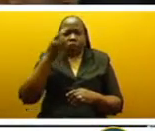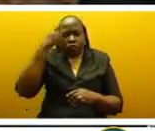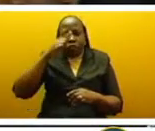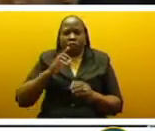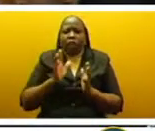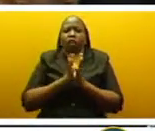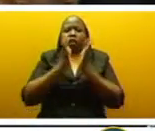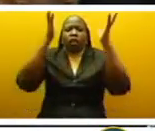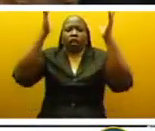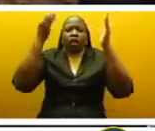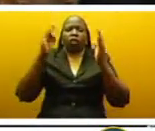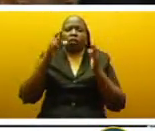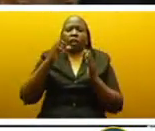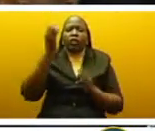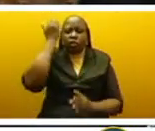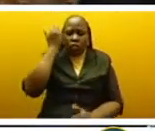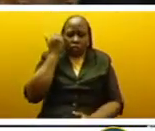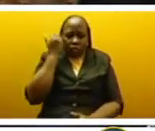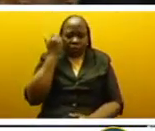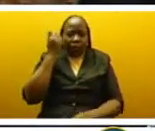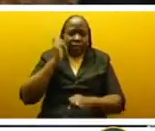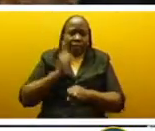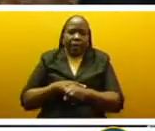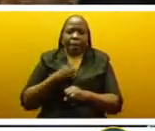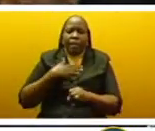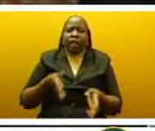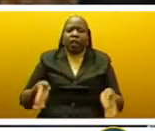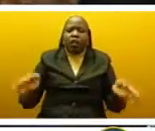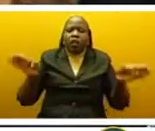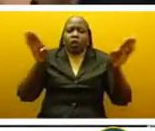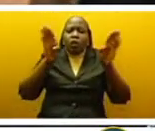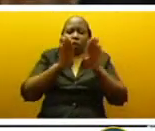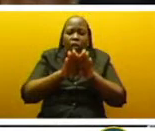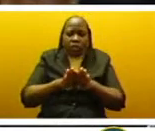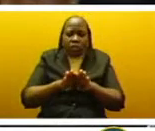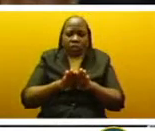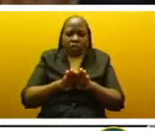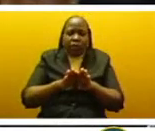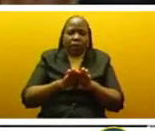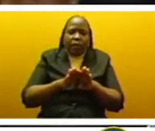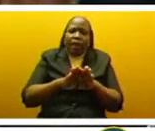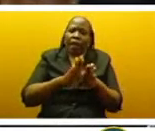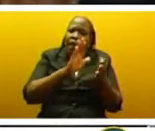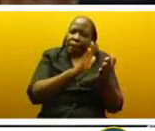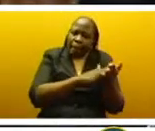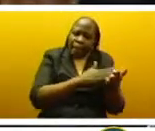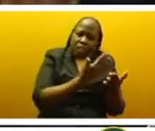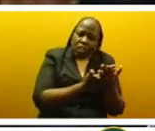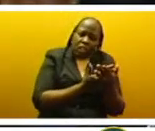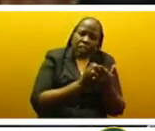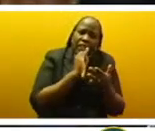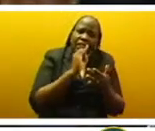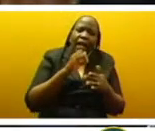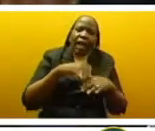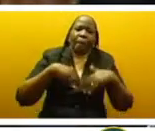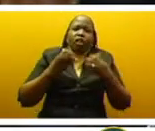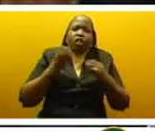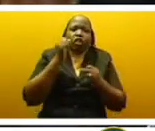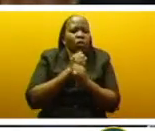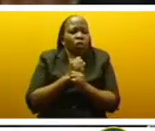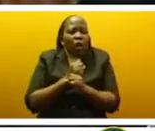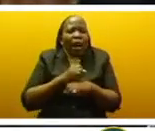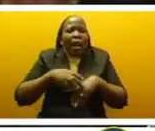And in closing, whilst we said, we were told our petition is much ado about nothing,